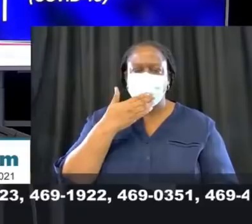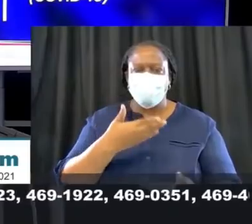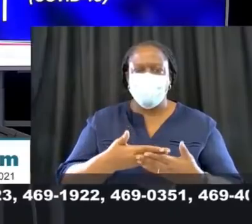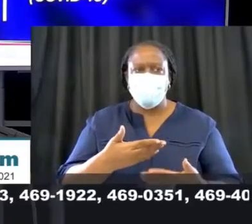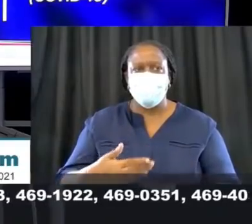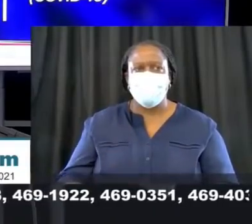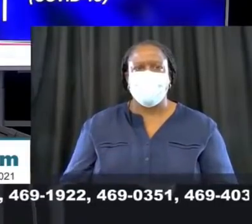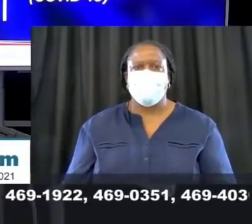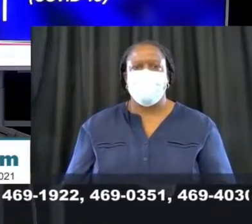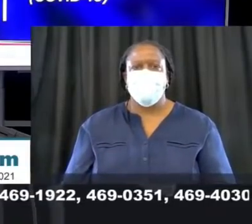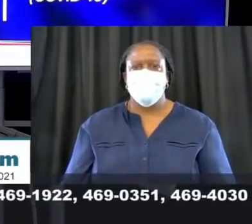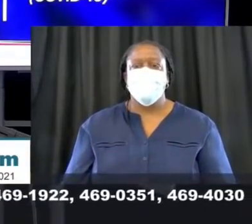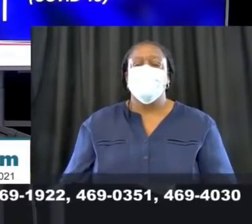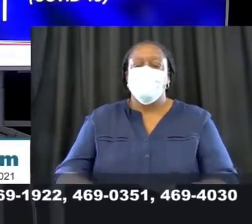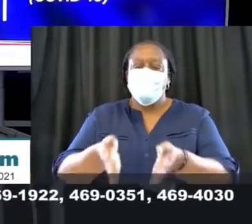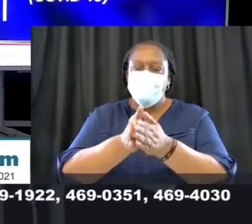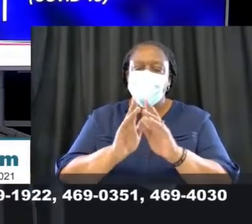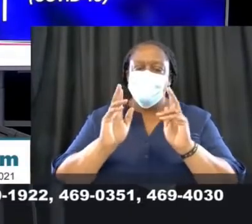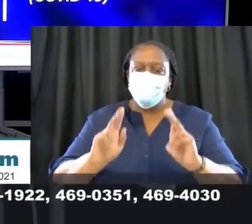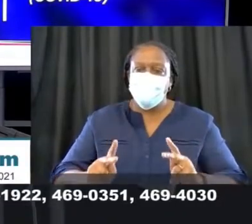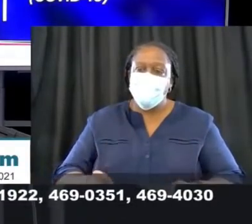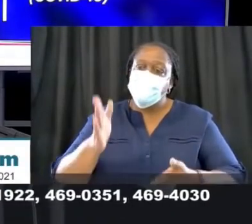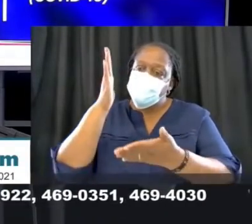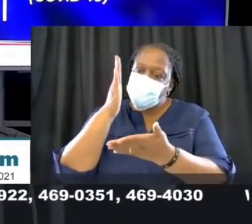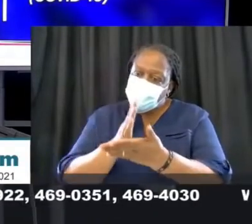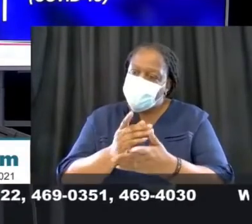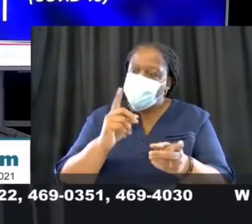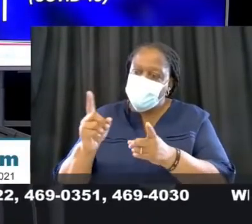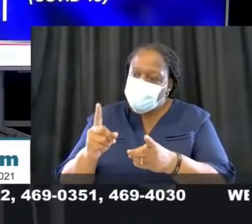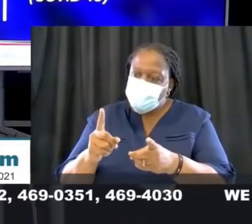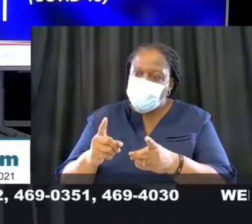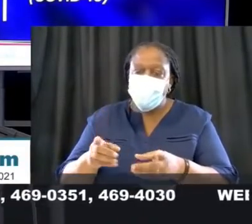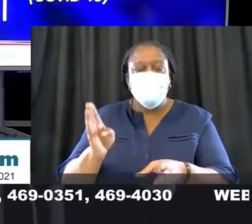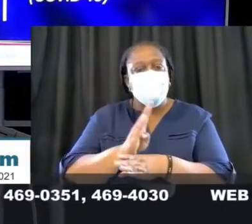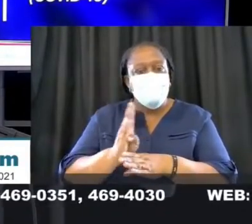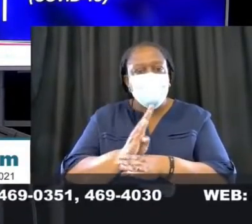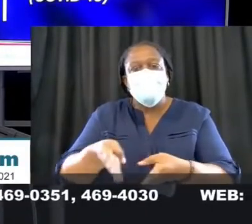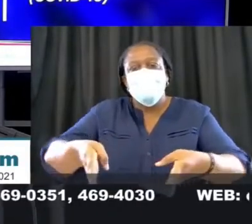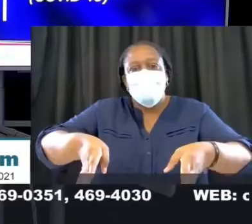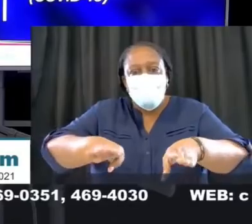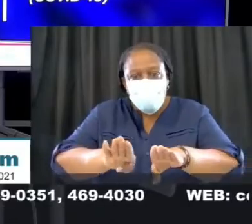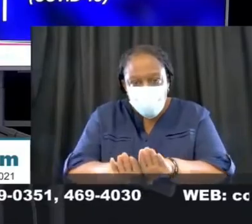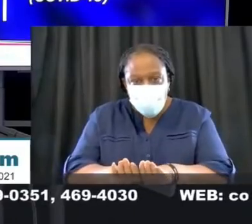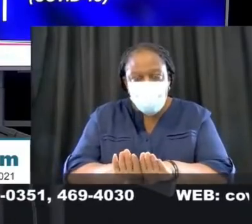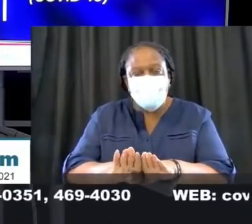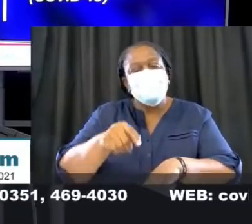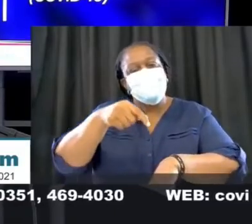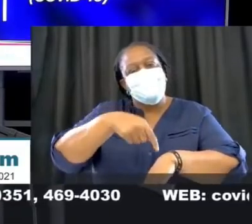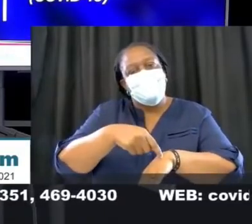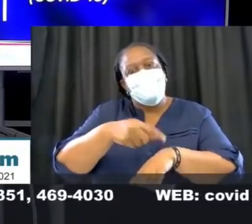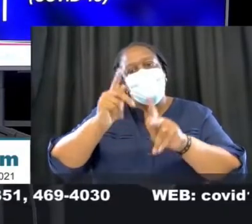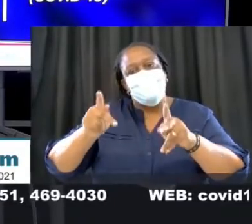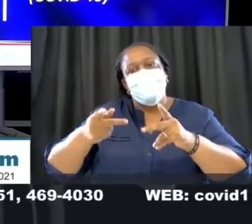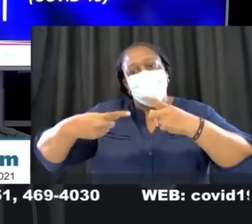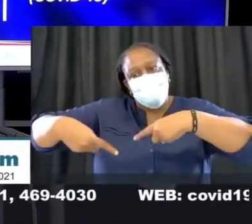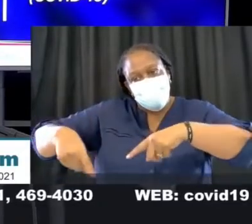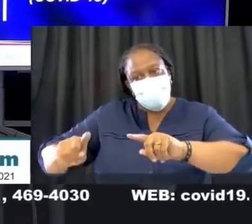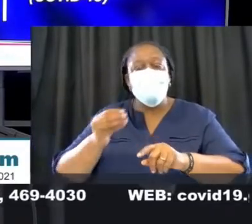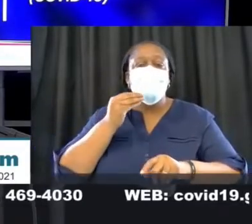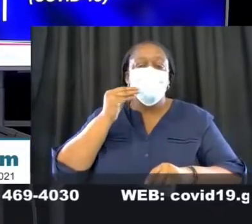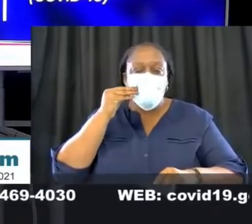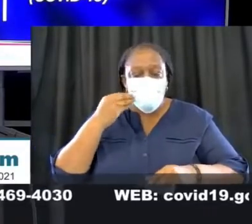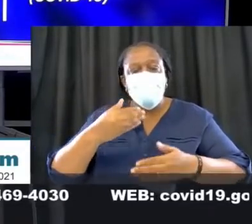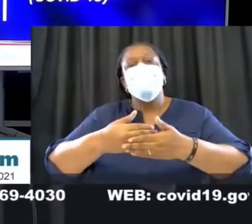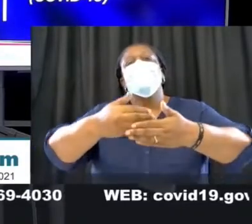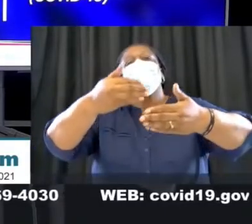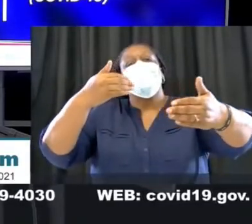for persons to leave whatever they're doing and for businesses to close in sufficient time so that you can get home